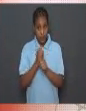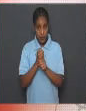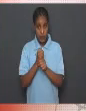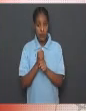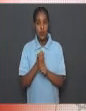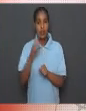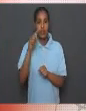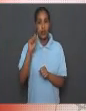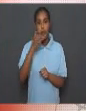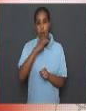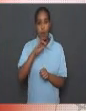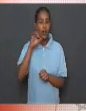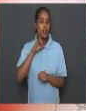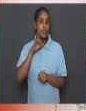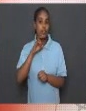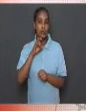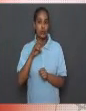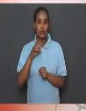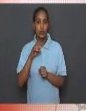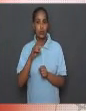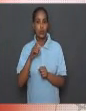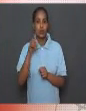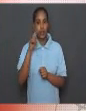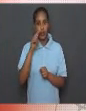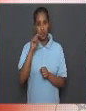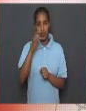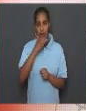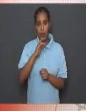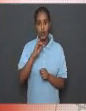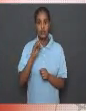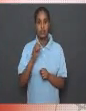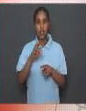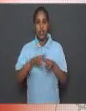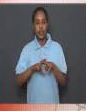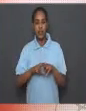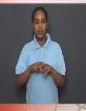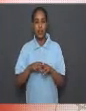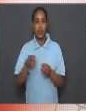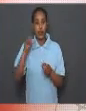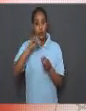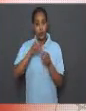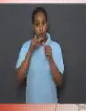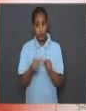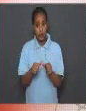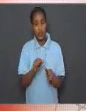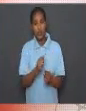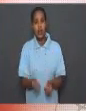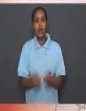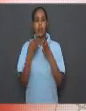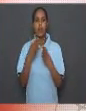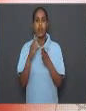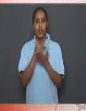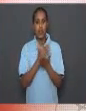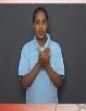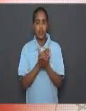a thermoplastic into a thermoset. We have also spent a number of